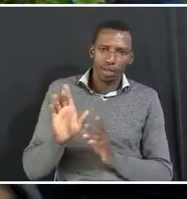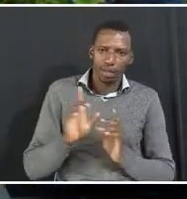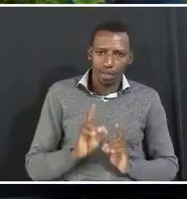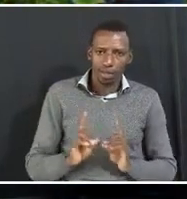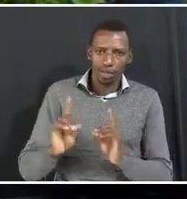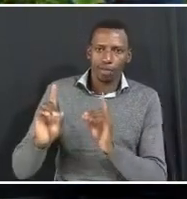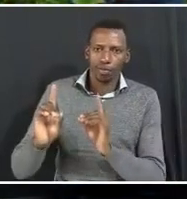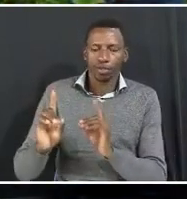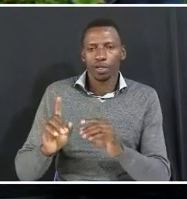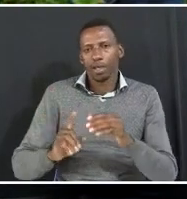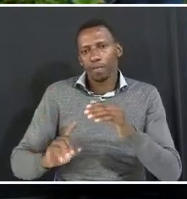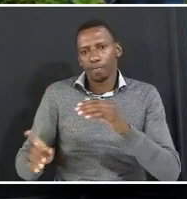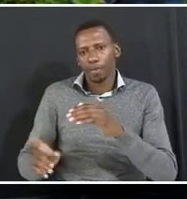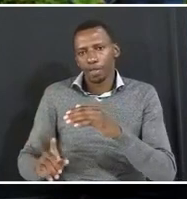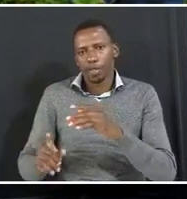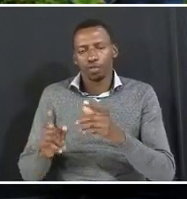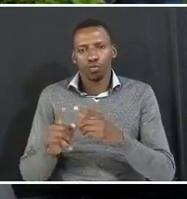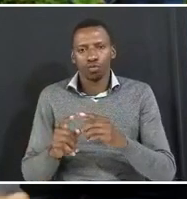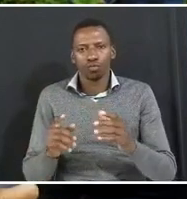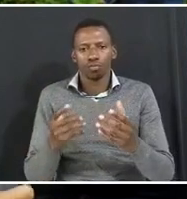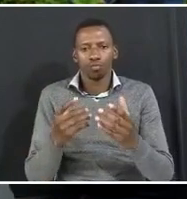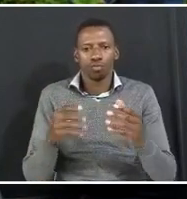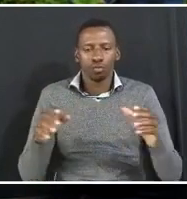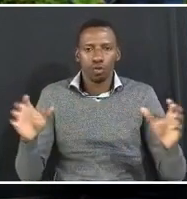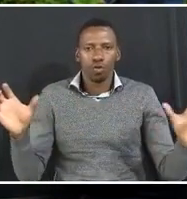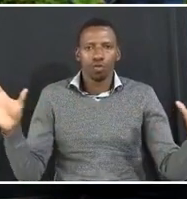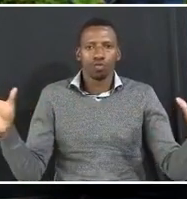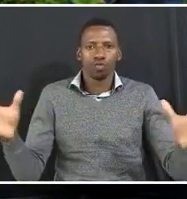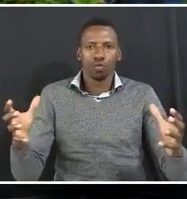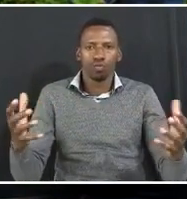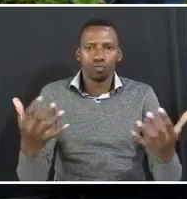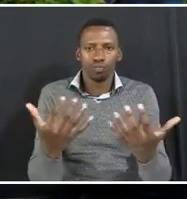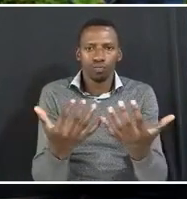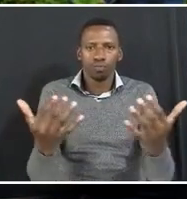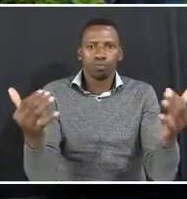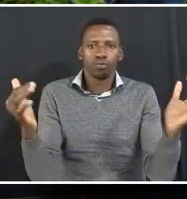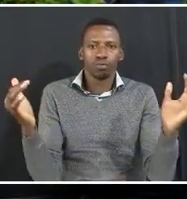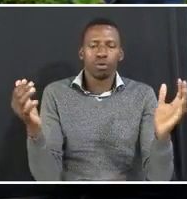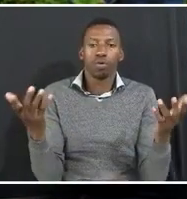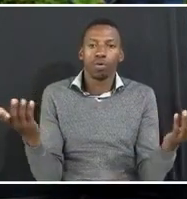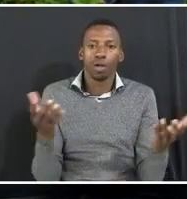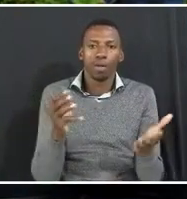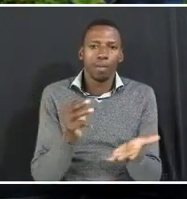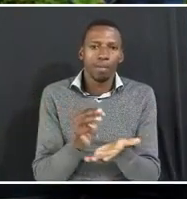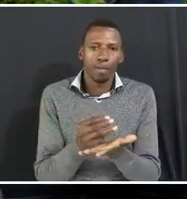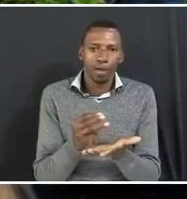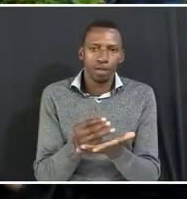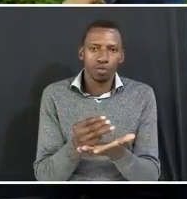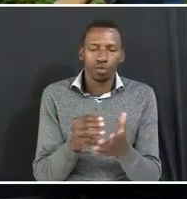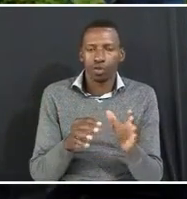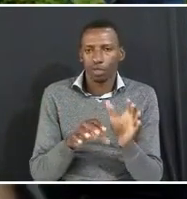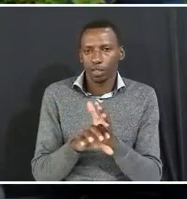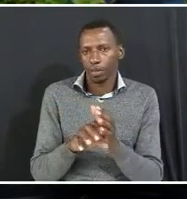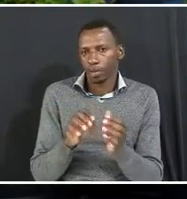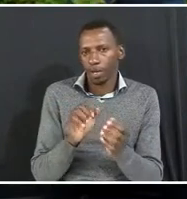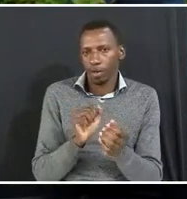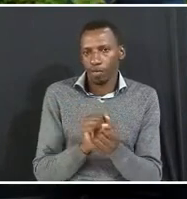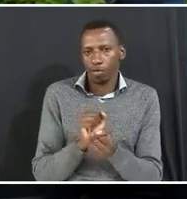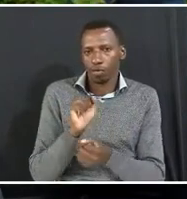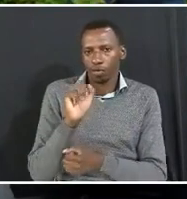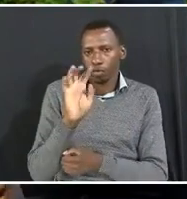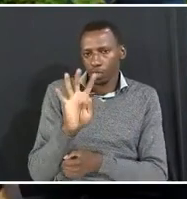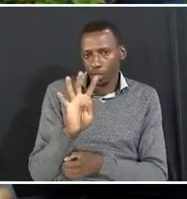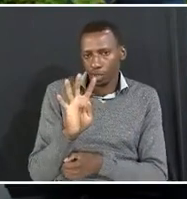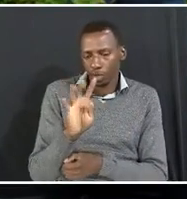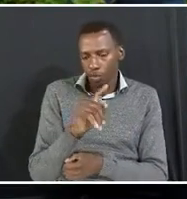was ministering to the crowd. This is recorded in Matthew chapter 14, if you start from verse